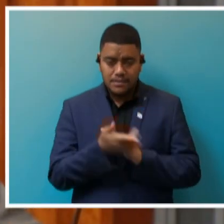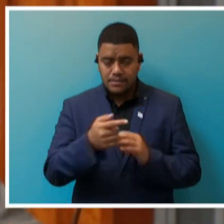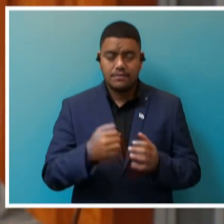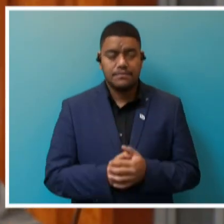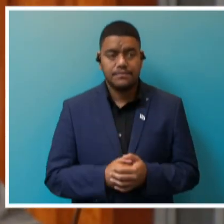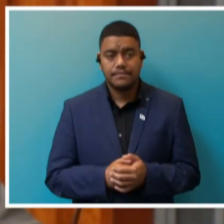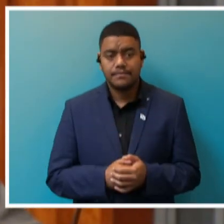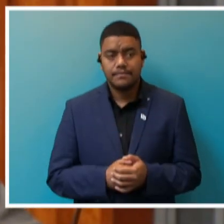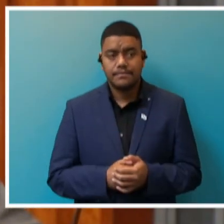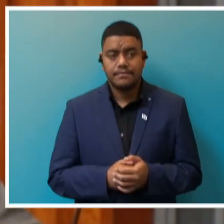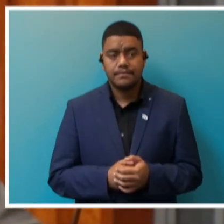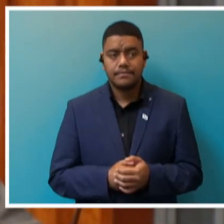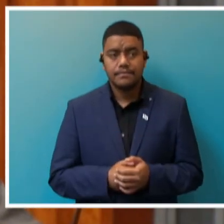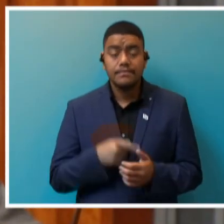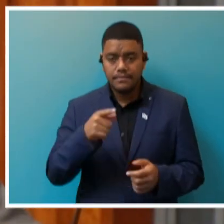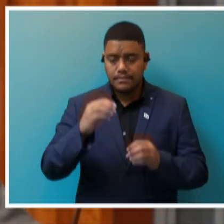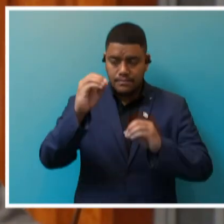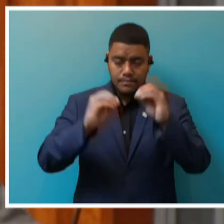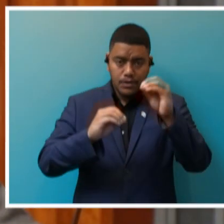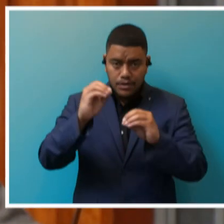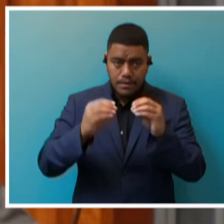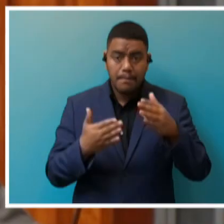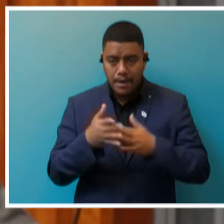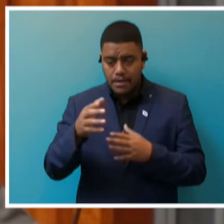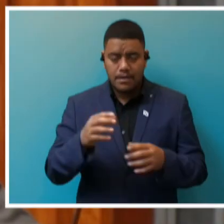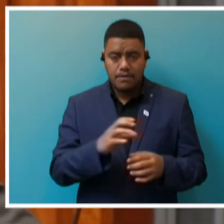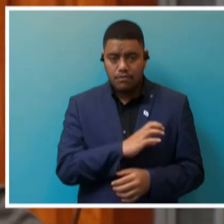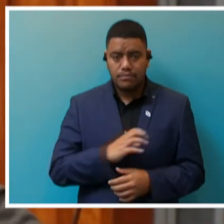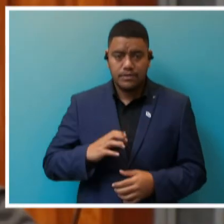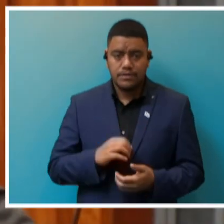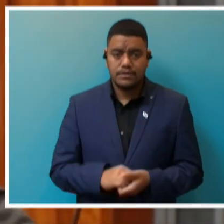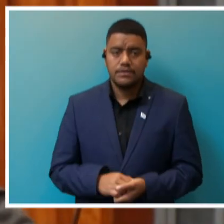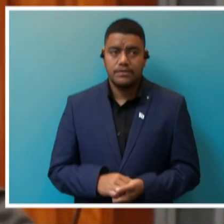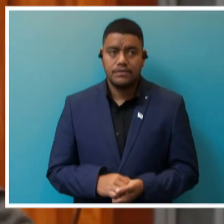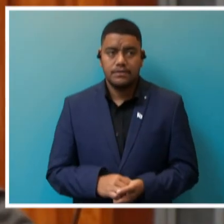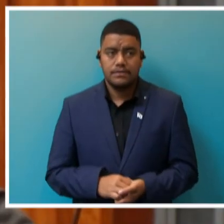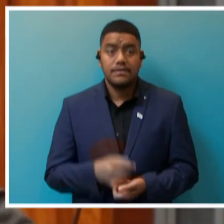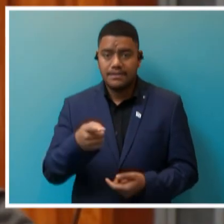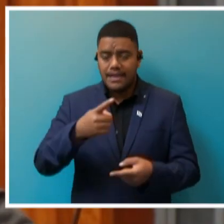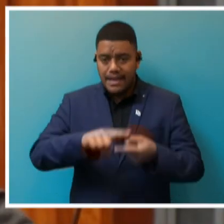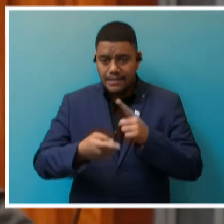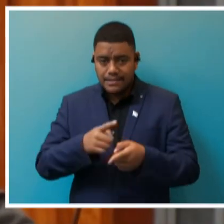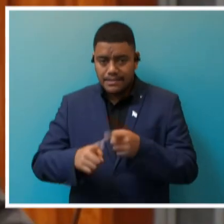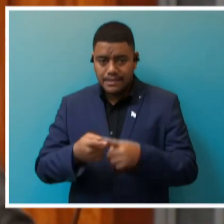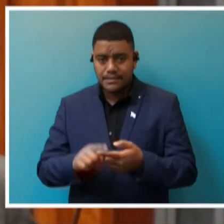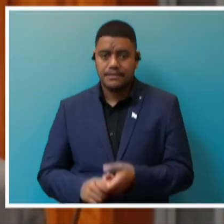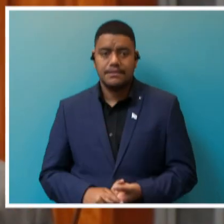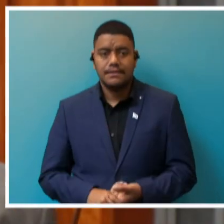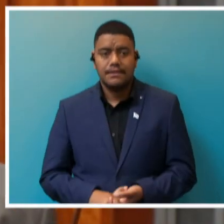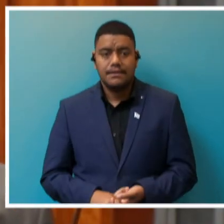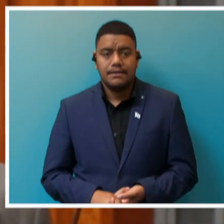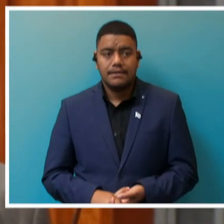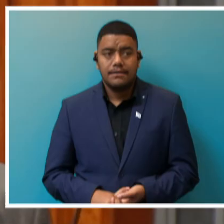and it's externally monitored by the Commission. To attempt such an exercise